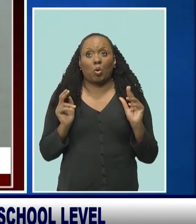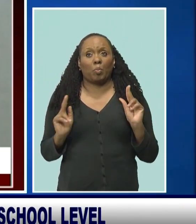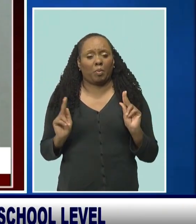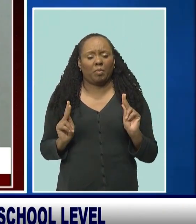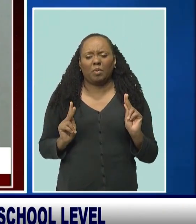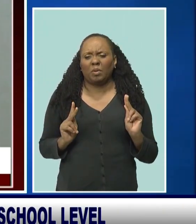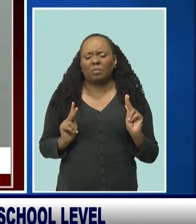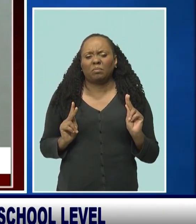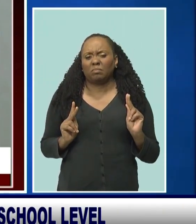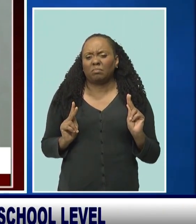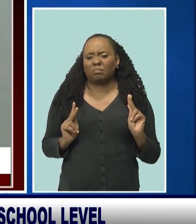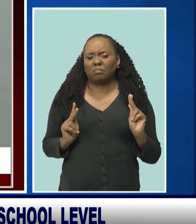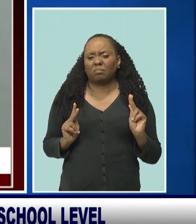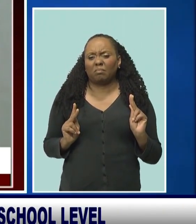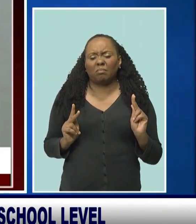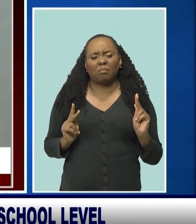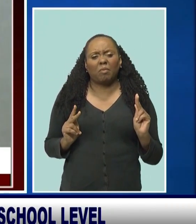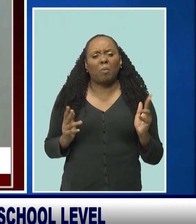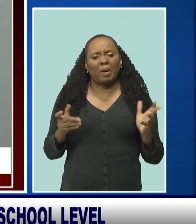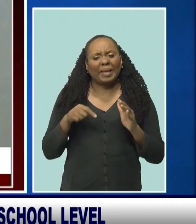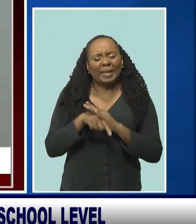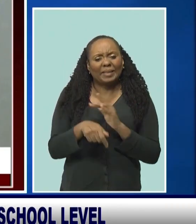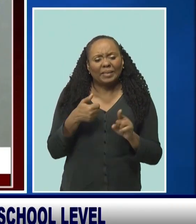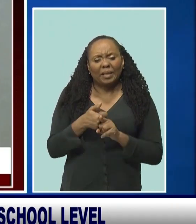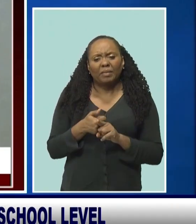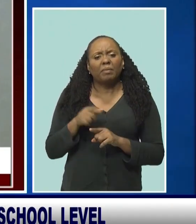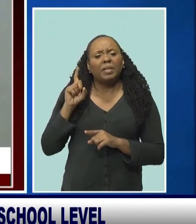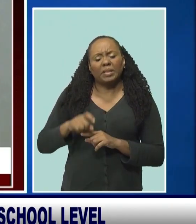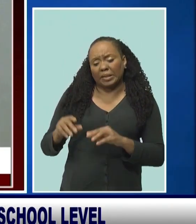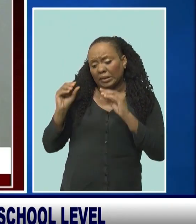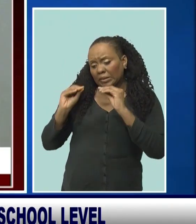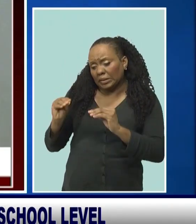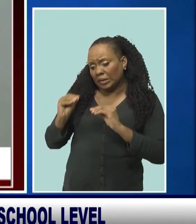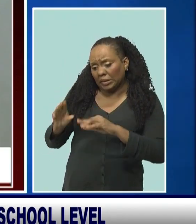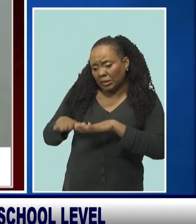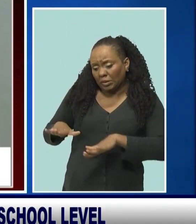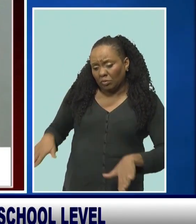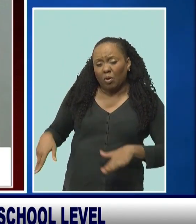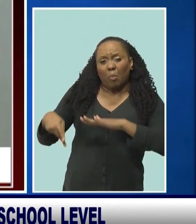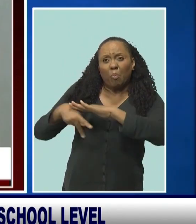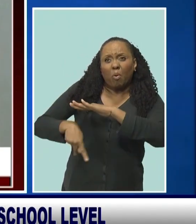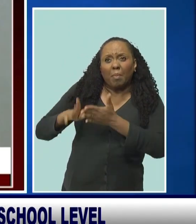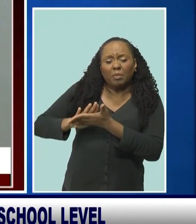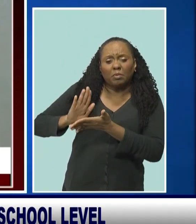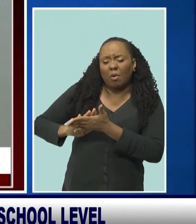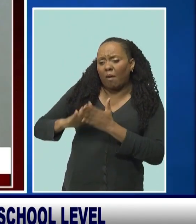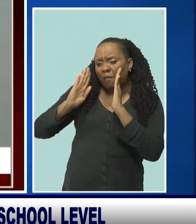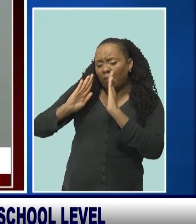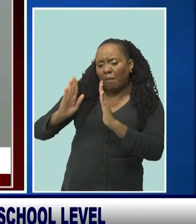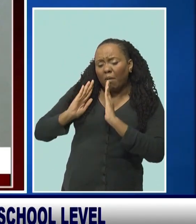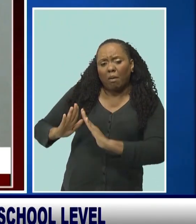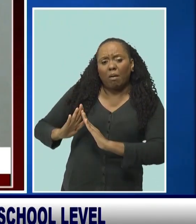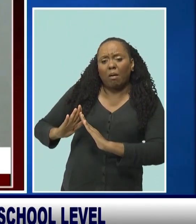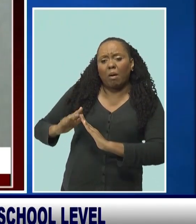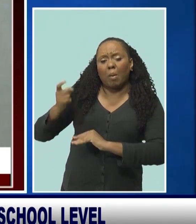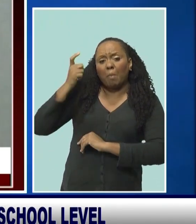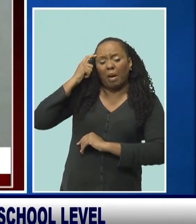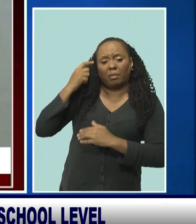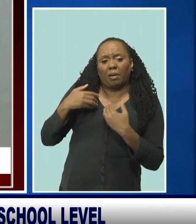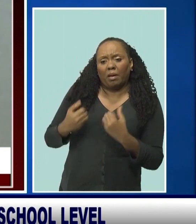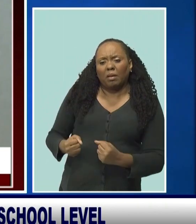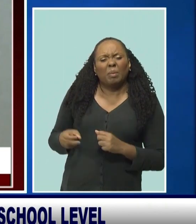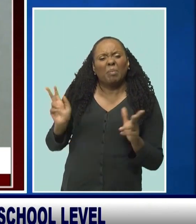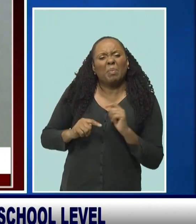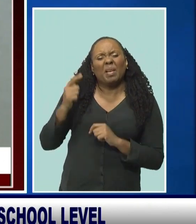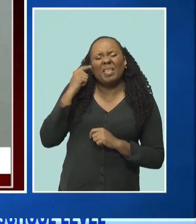to teach kids more about, making them more aware of mental health, trying to really demystify and destigmatize the idea of